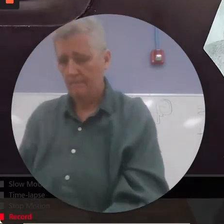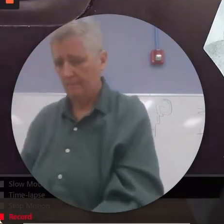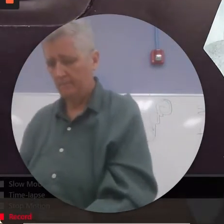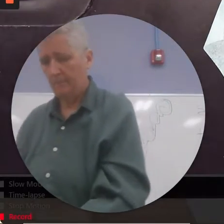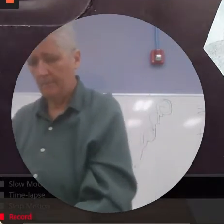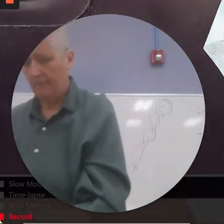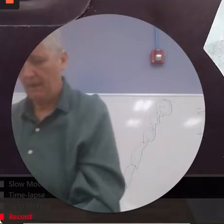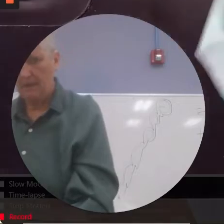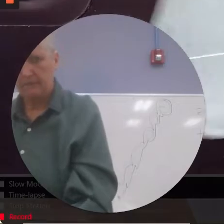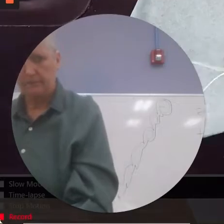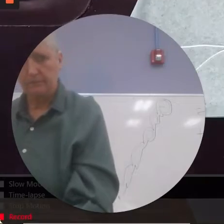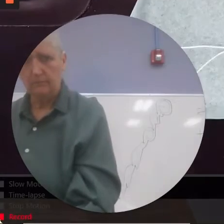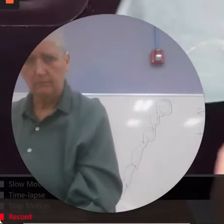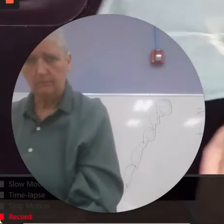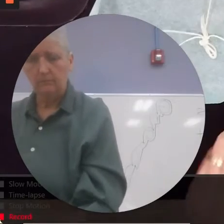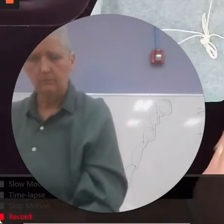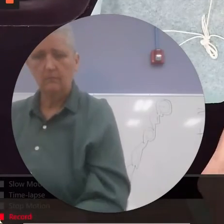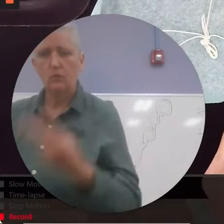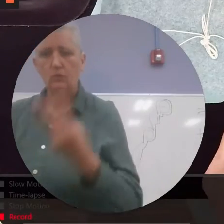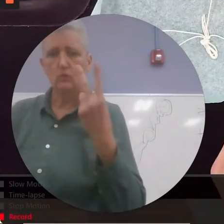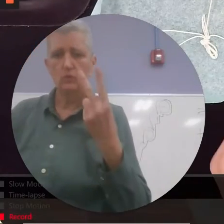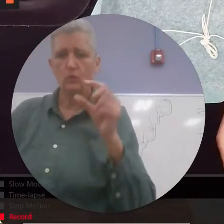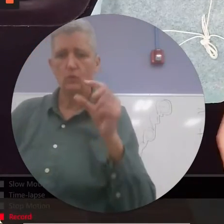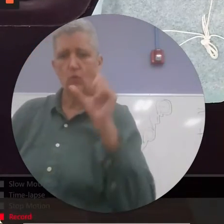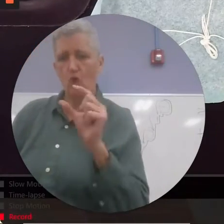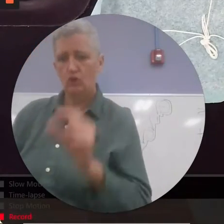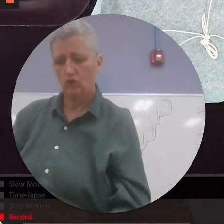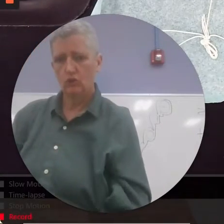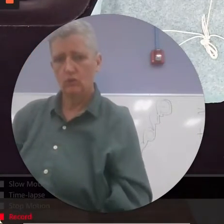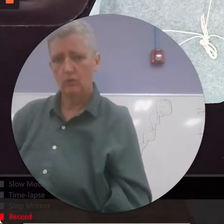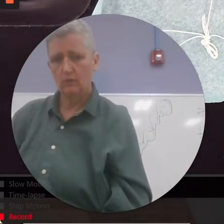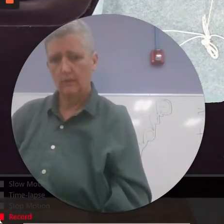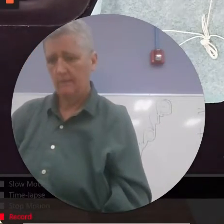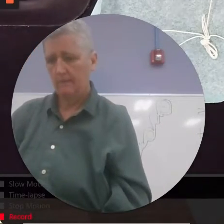Now you're going to take a paper clip and 2 washers.